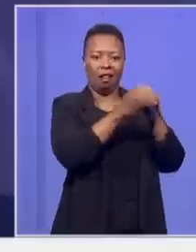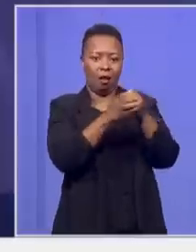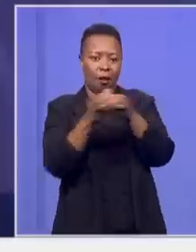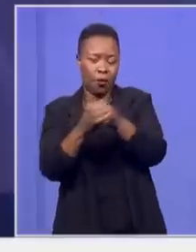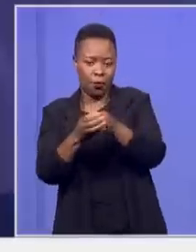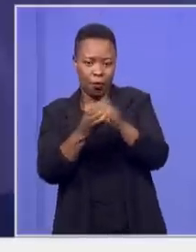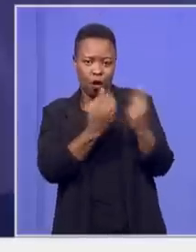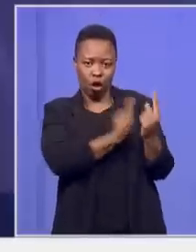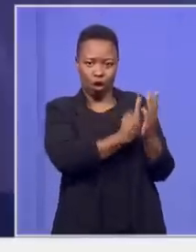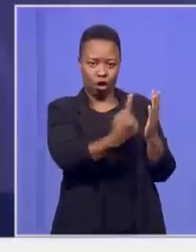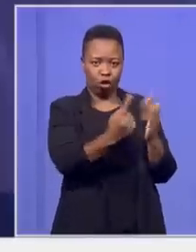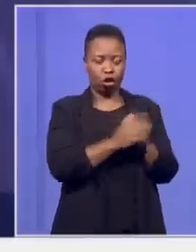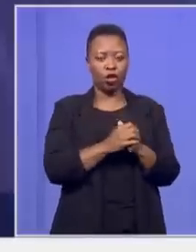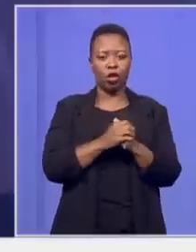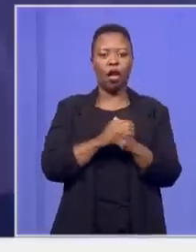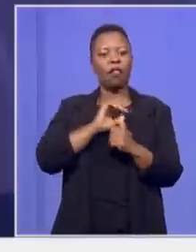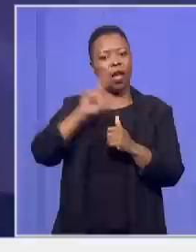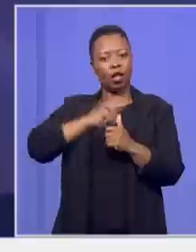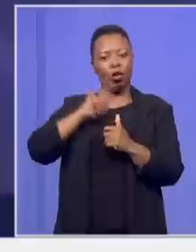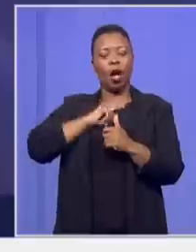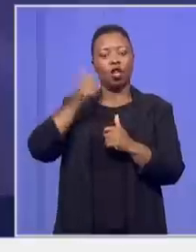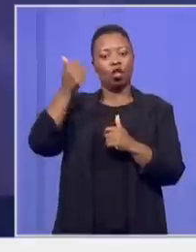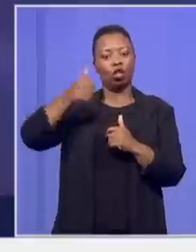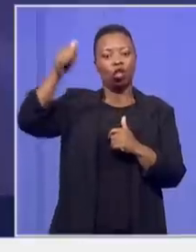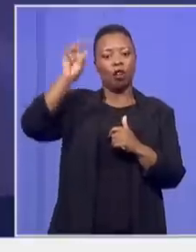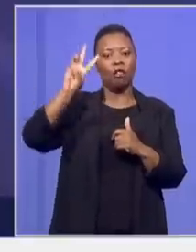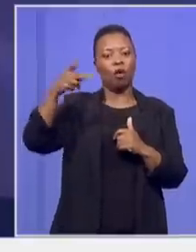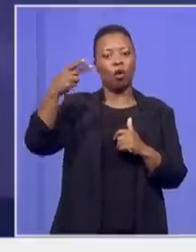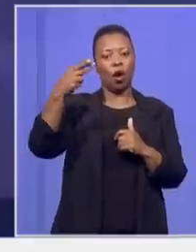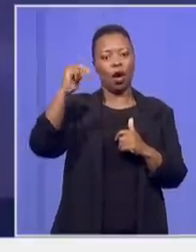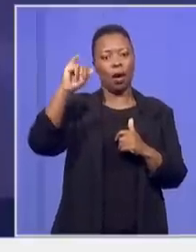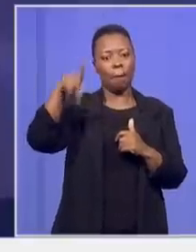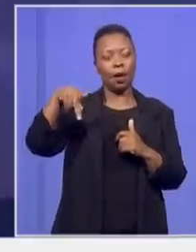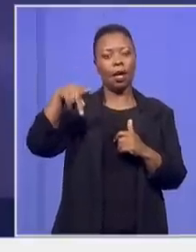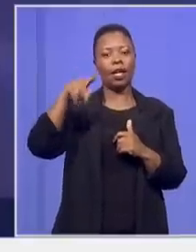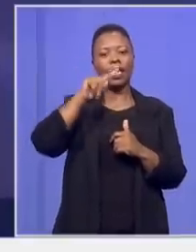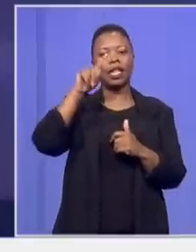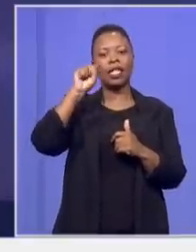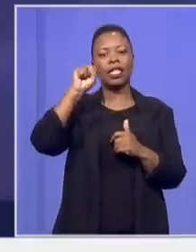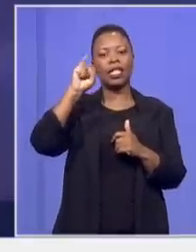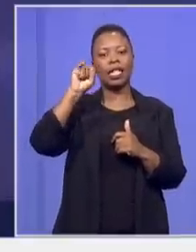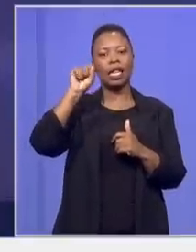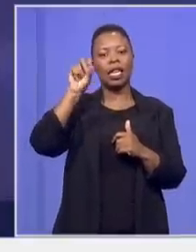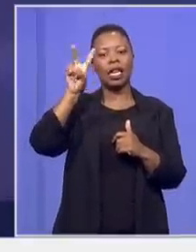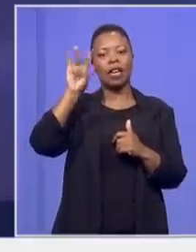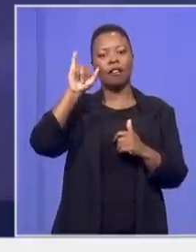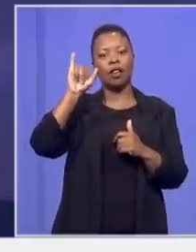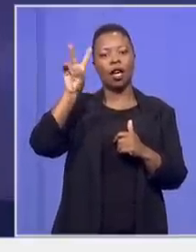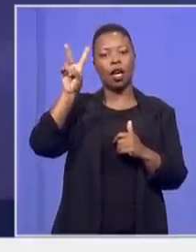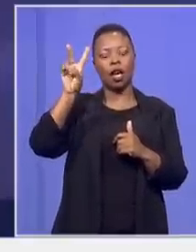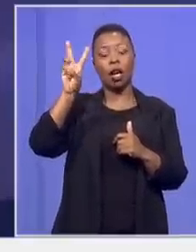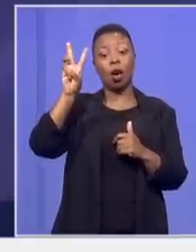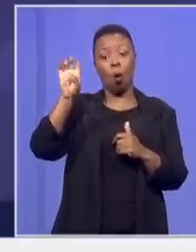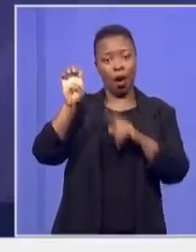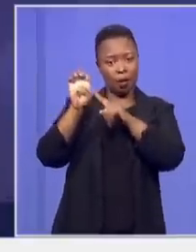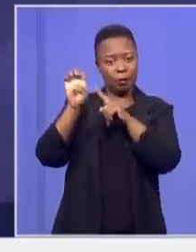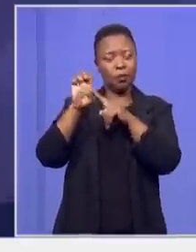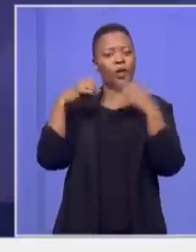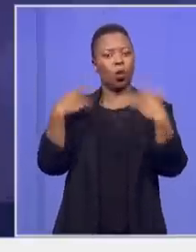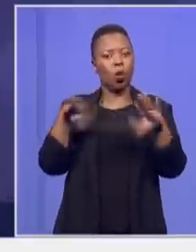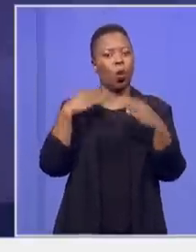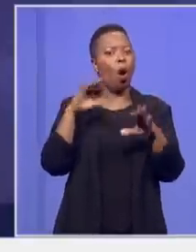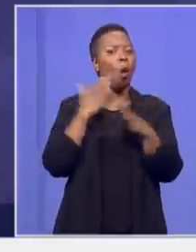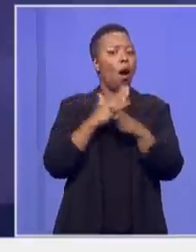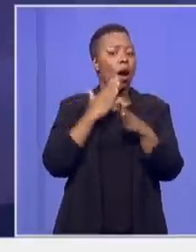This is why our excellent Chief Whip in the National Assembly, Siviwe Gwarube, is working hard on a number of bills aimed